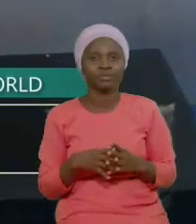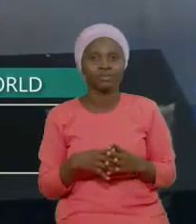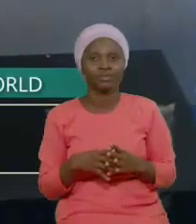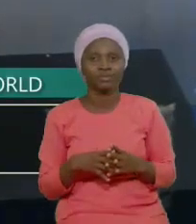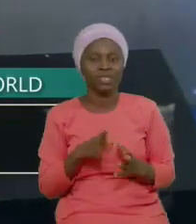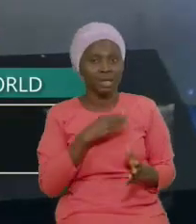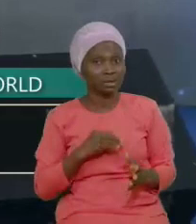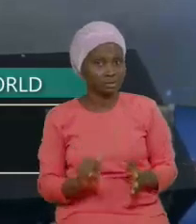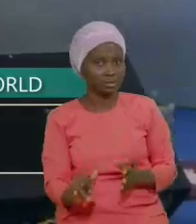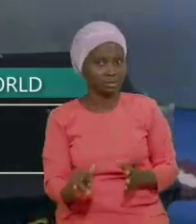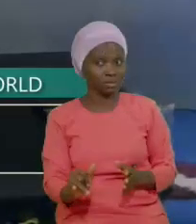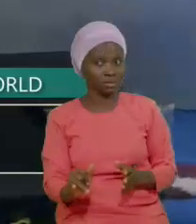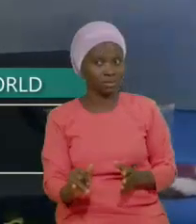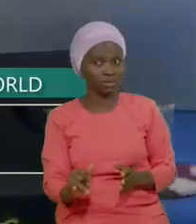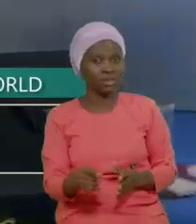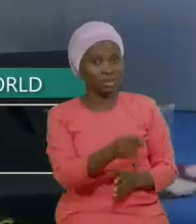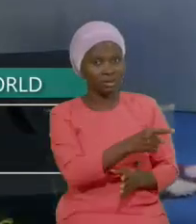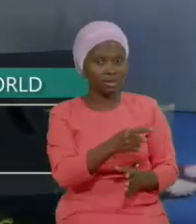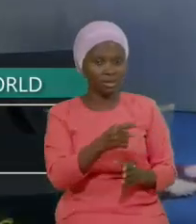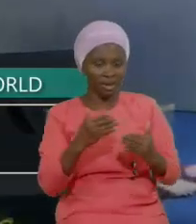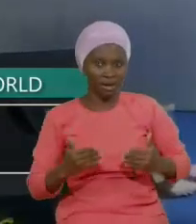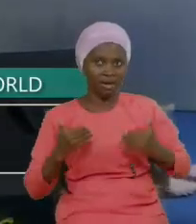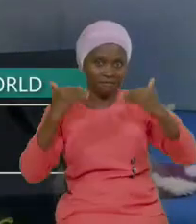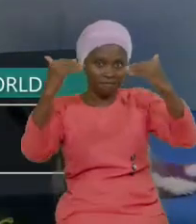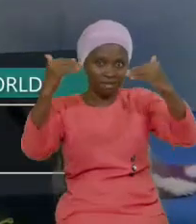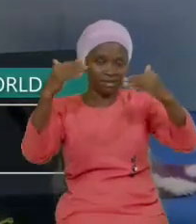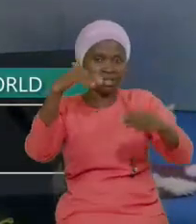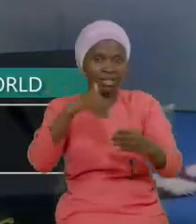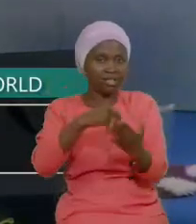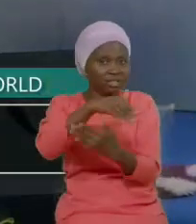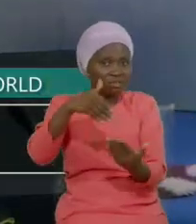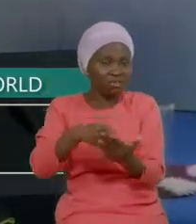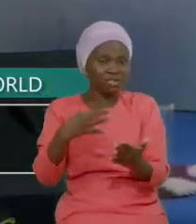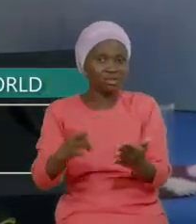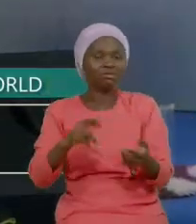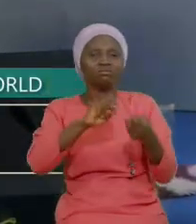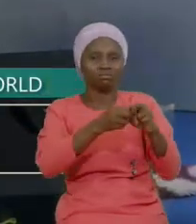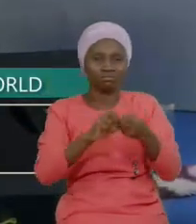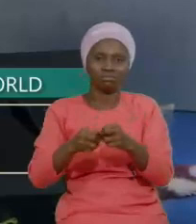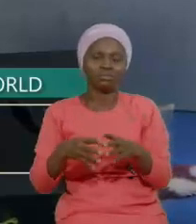yet they advanced in the midst of adversities.